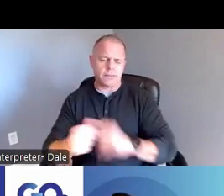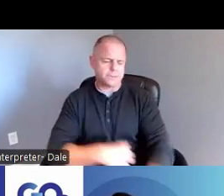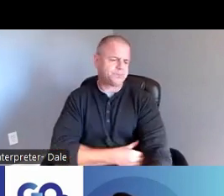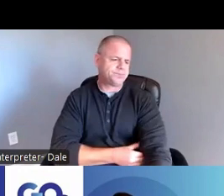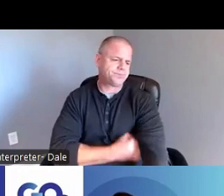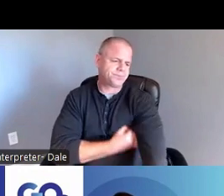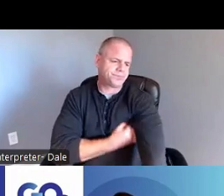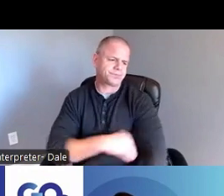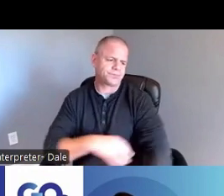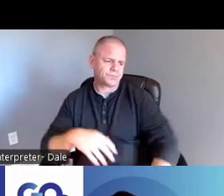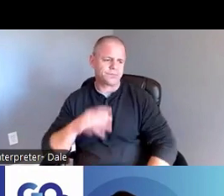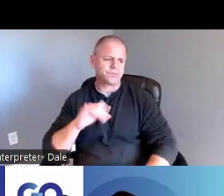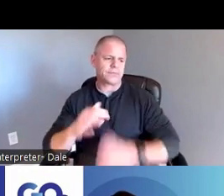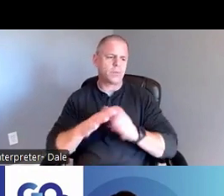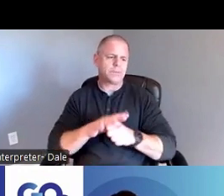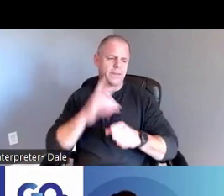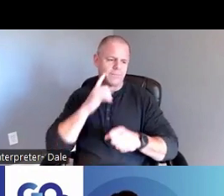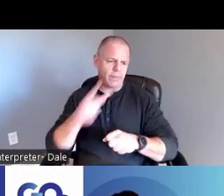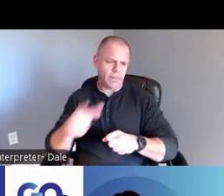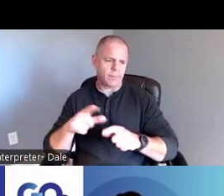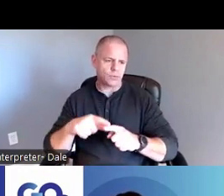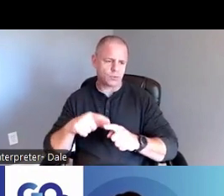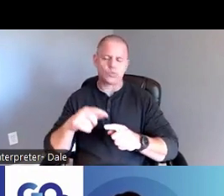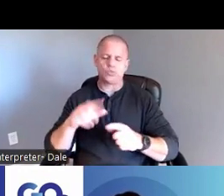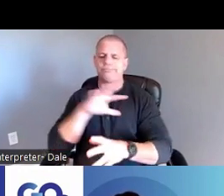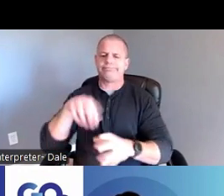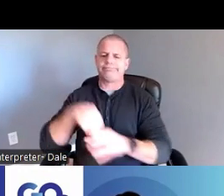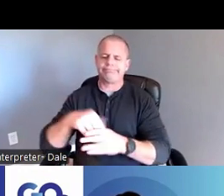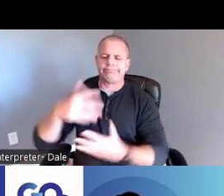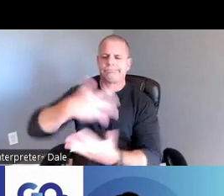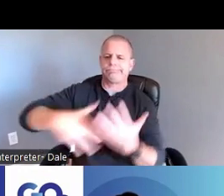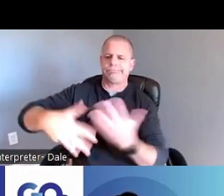is a community space for them to engage with one another.